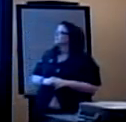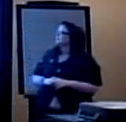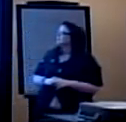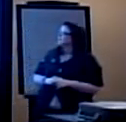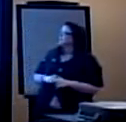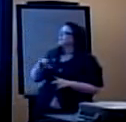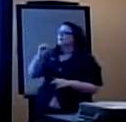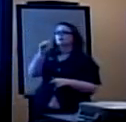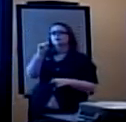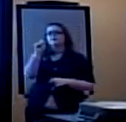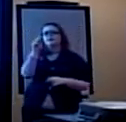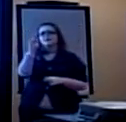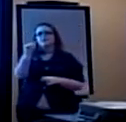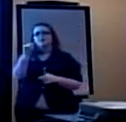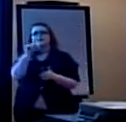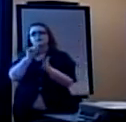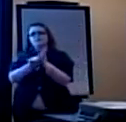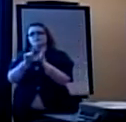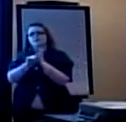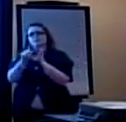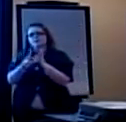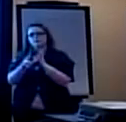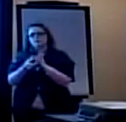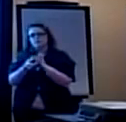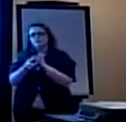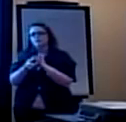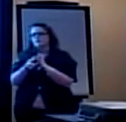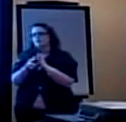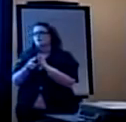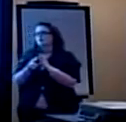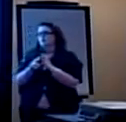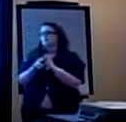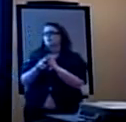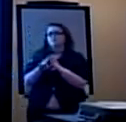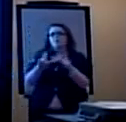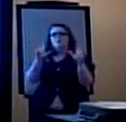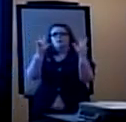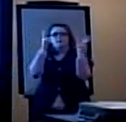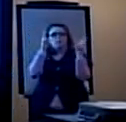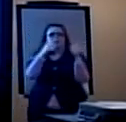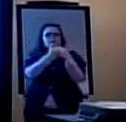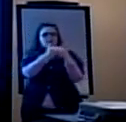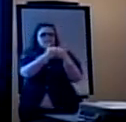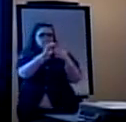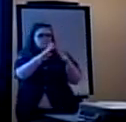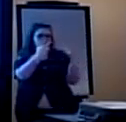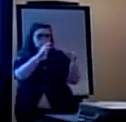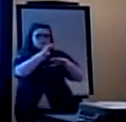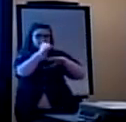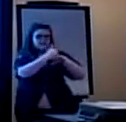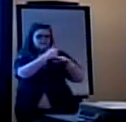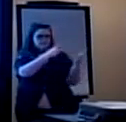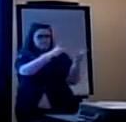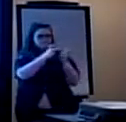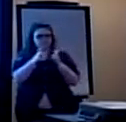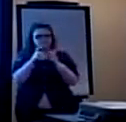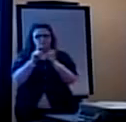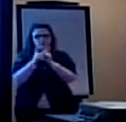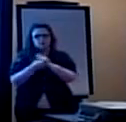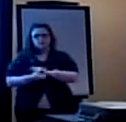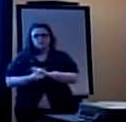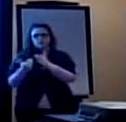modder behavior in games. And modders are basically people who, they take an existing computer game and they go, I'm going to change it and make another